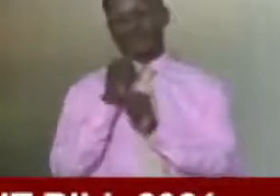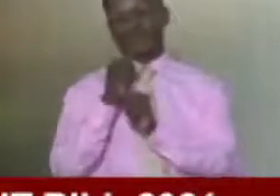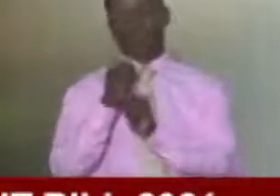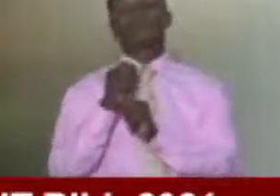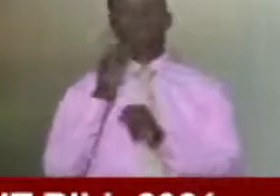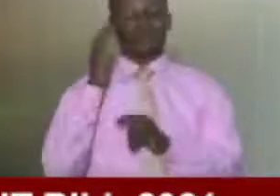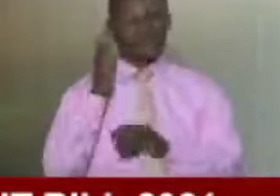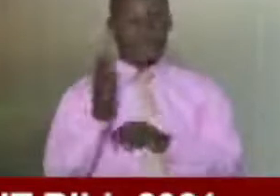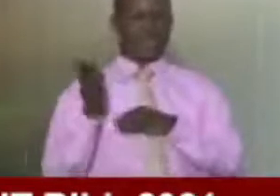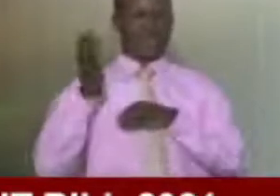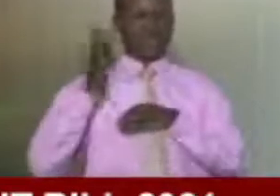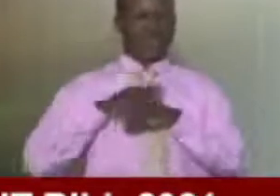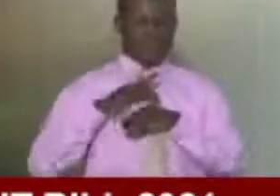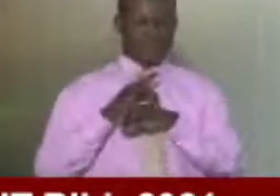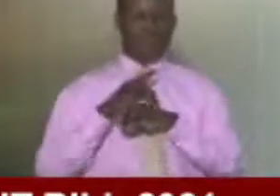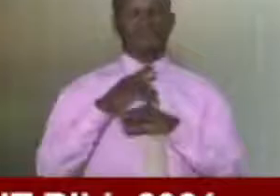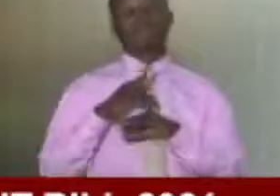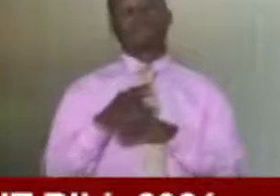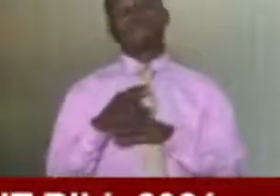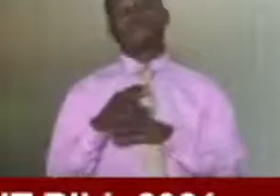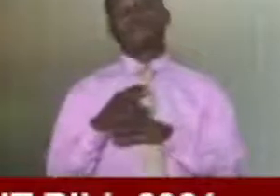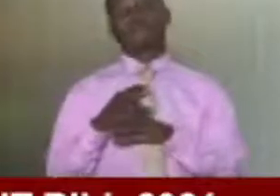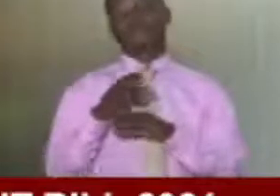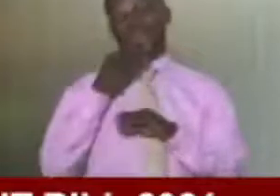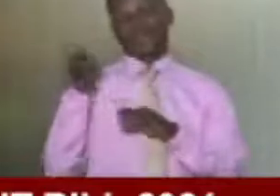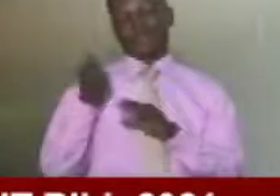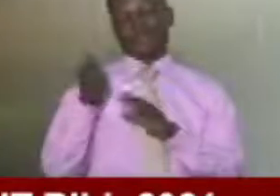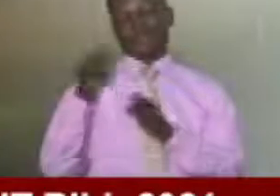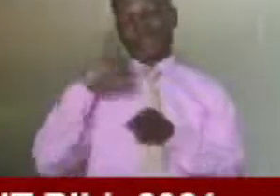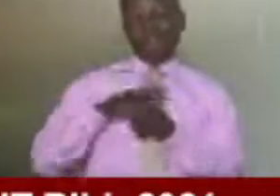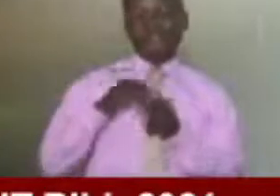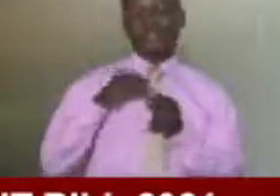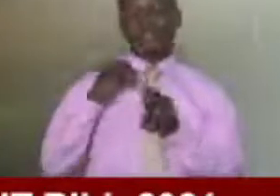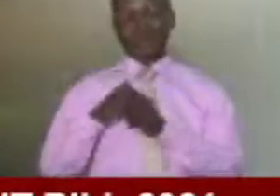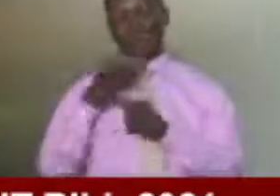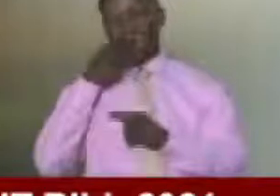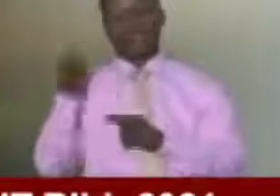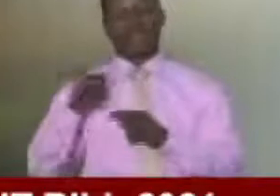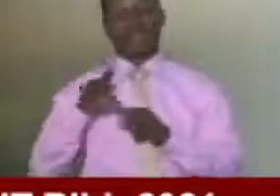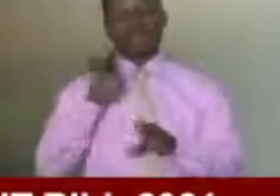engender better elections or better selection